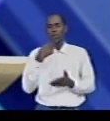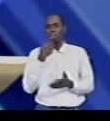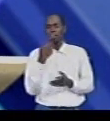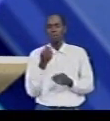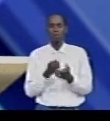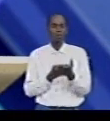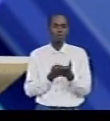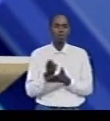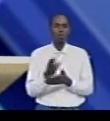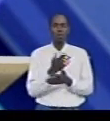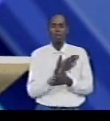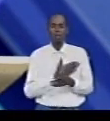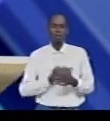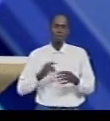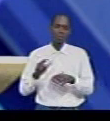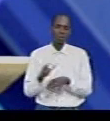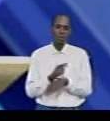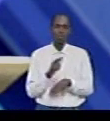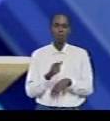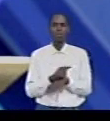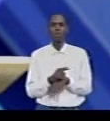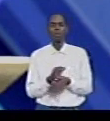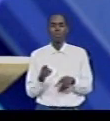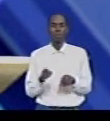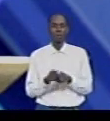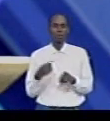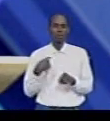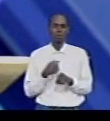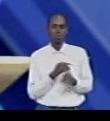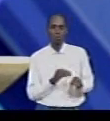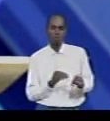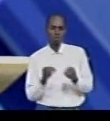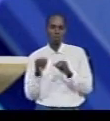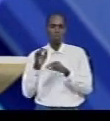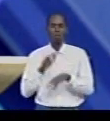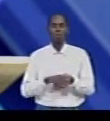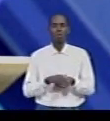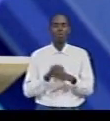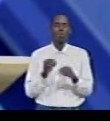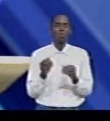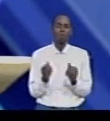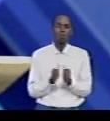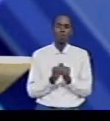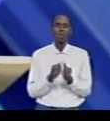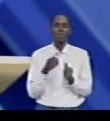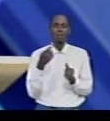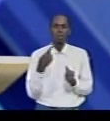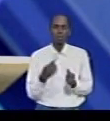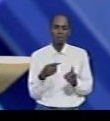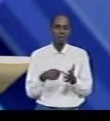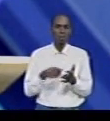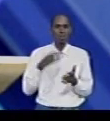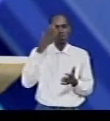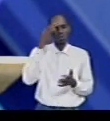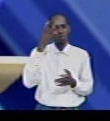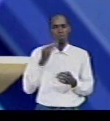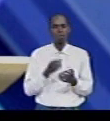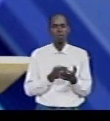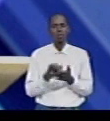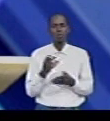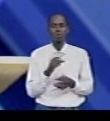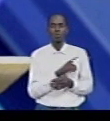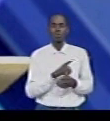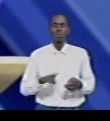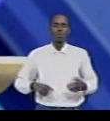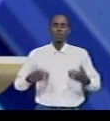and labor as we go on with this knowledge of the truth the Lord has